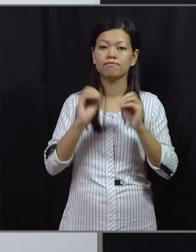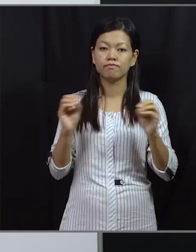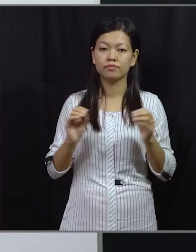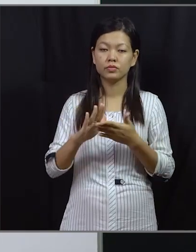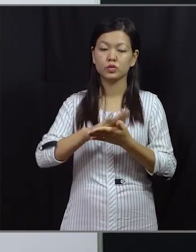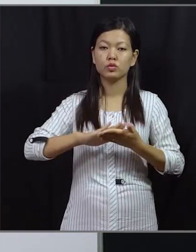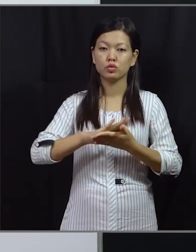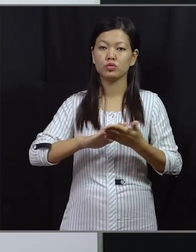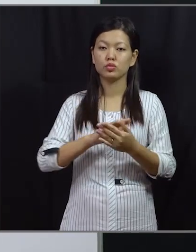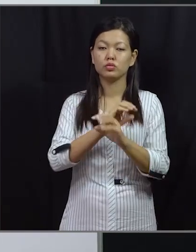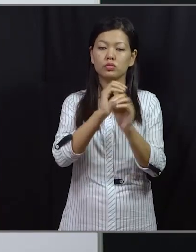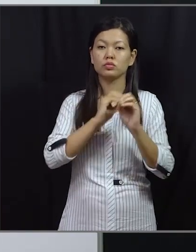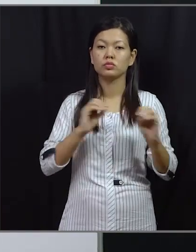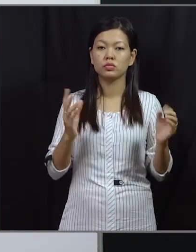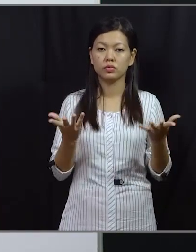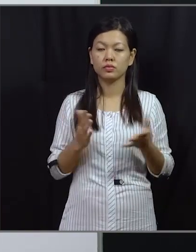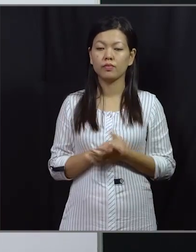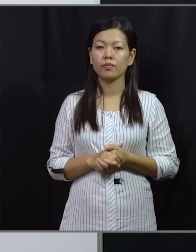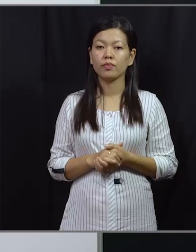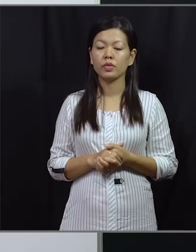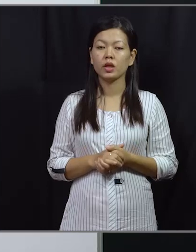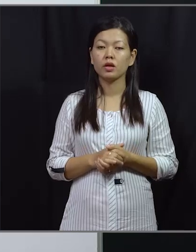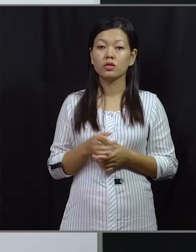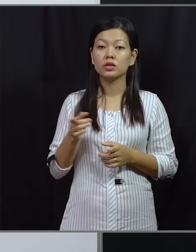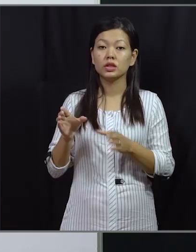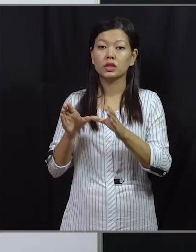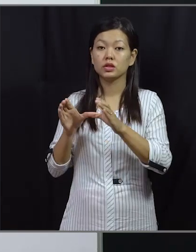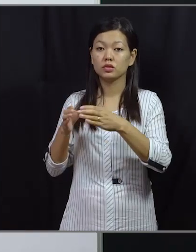does not contain any element,